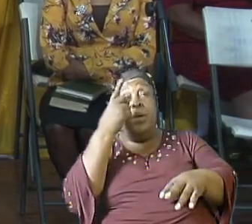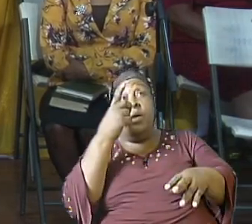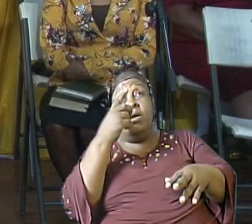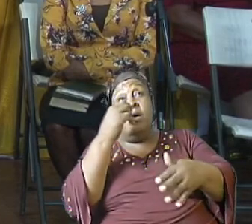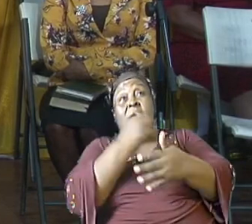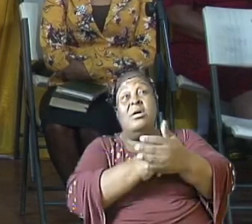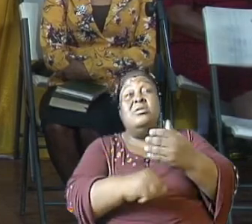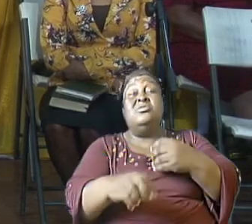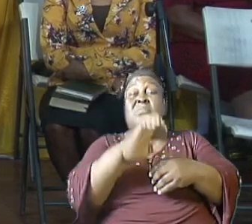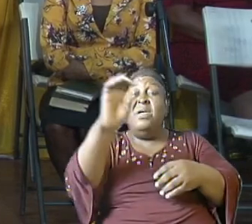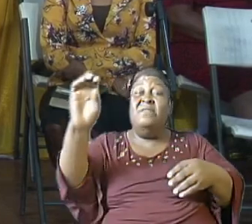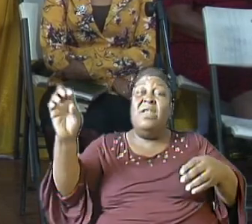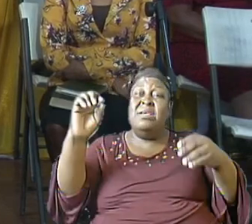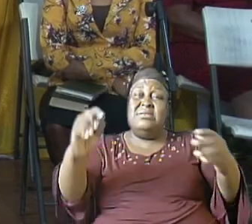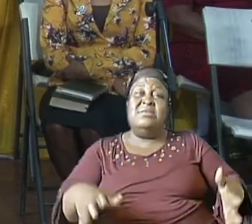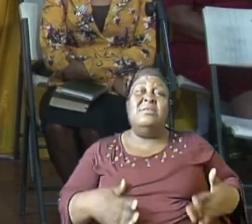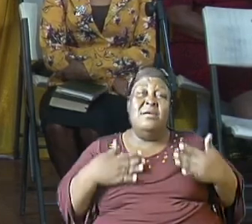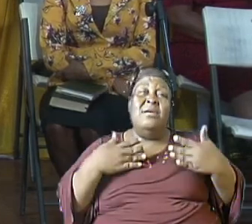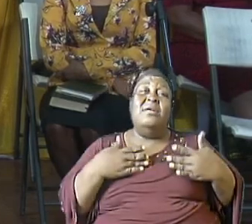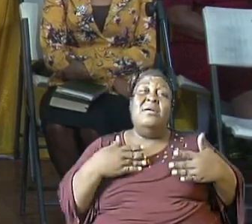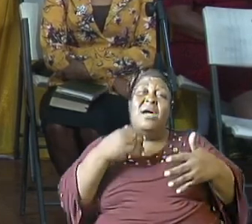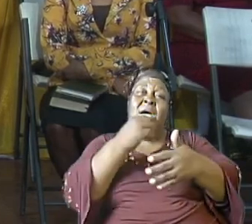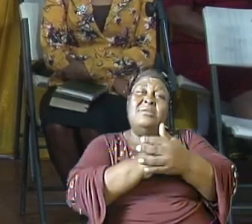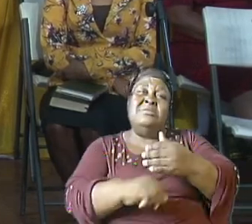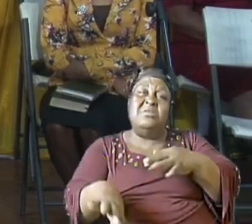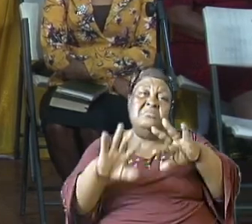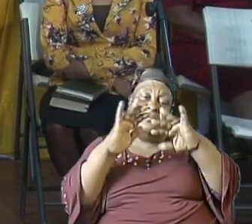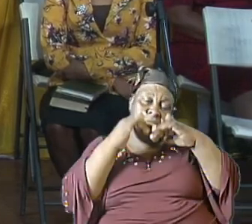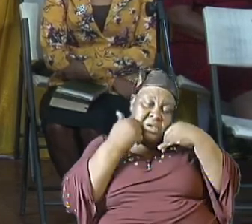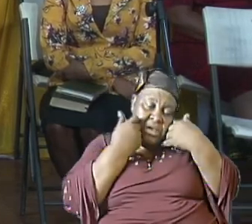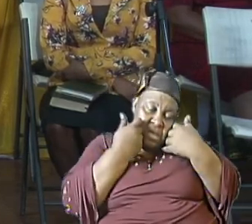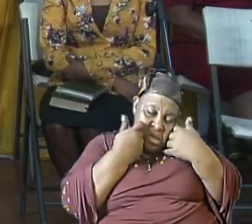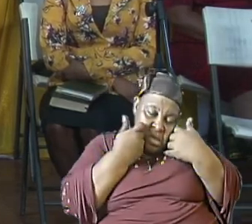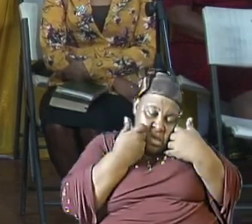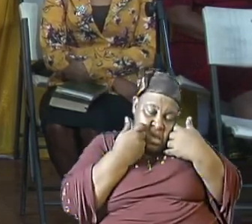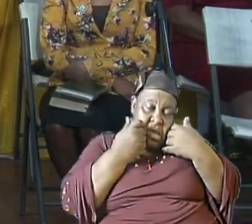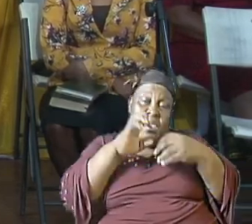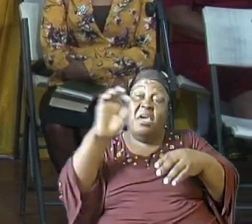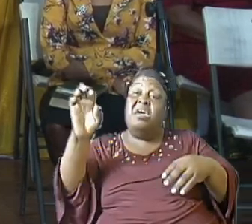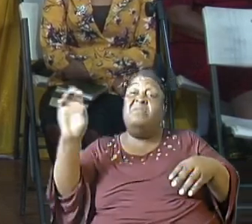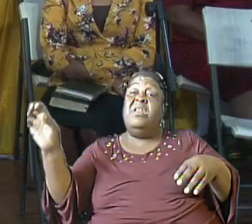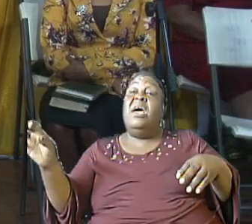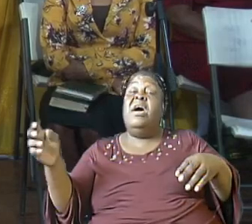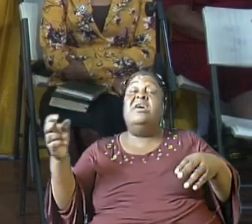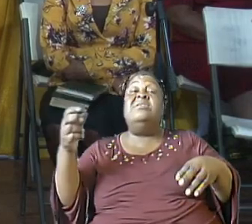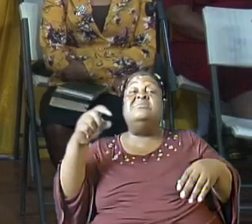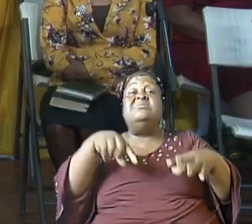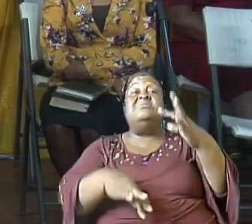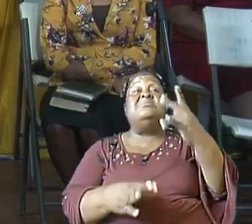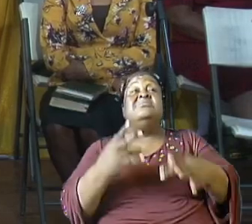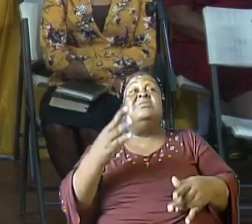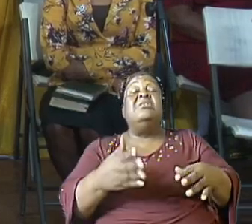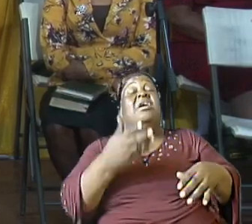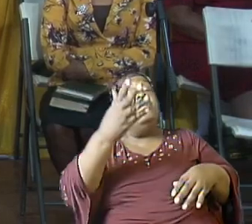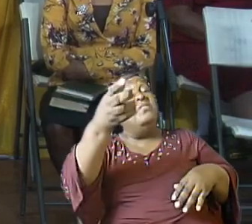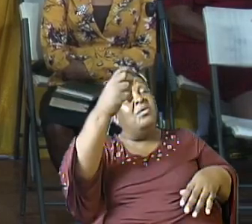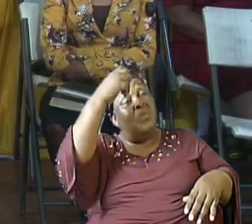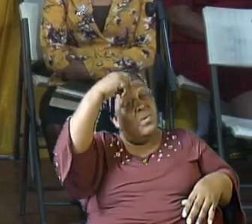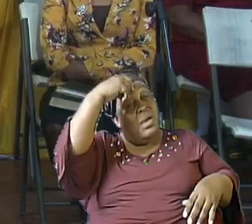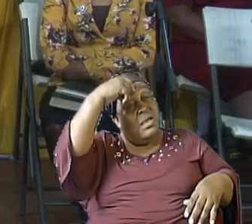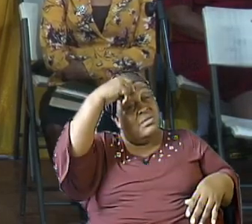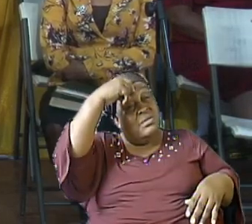life, and some to shame and everlasting contempt. And they that be